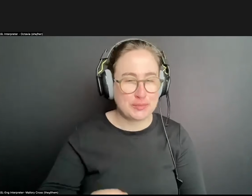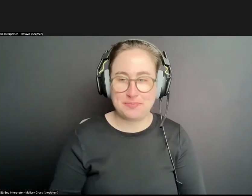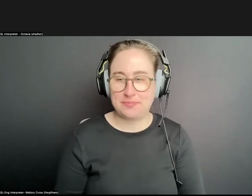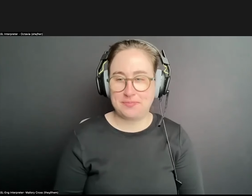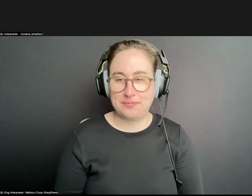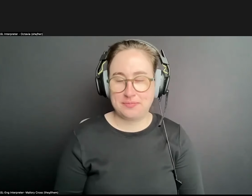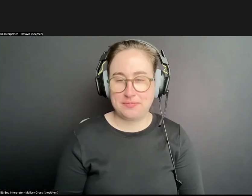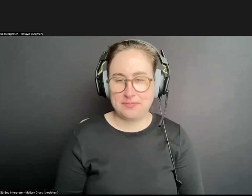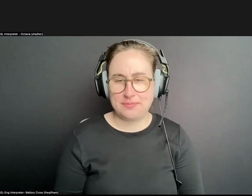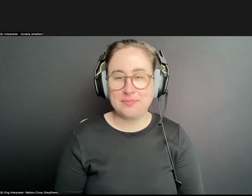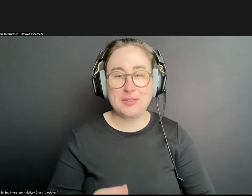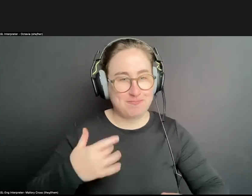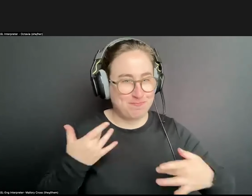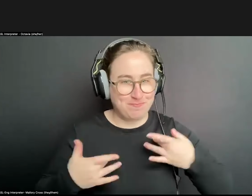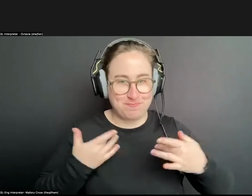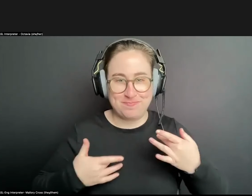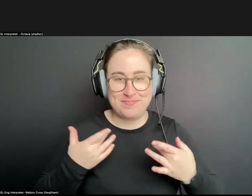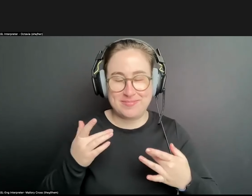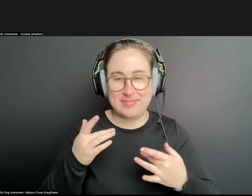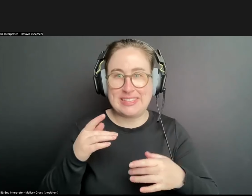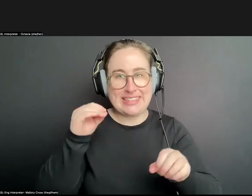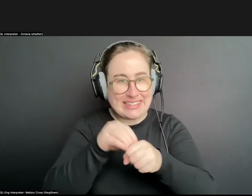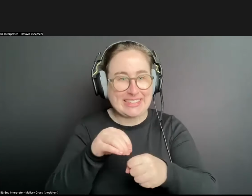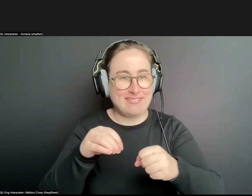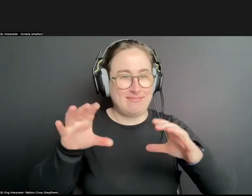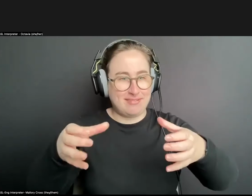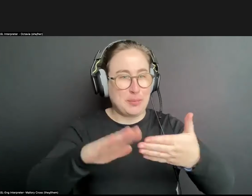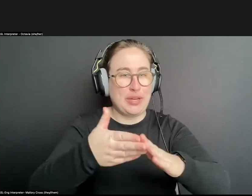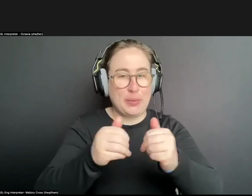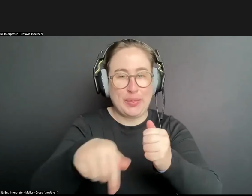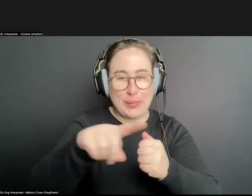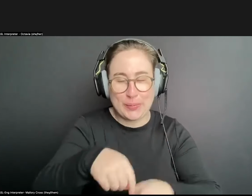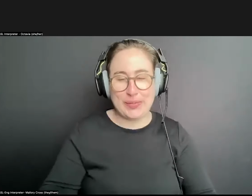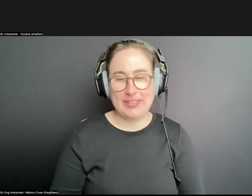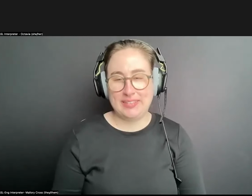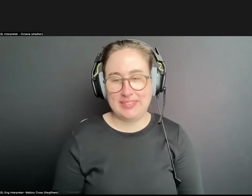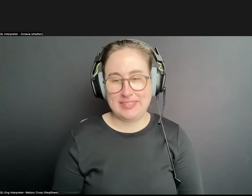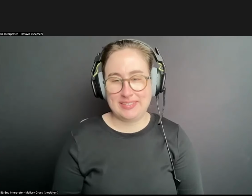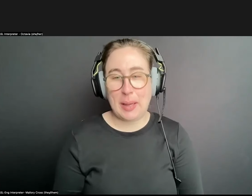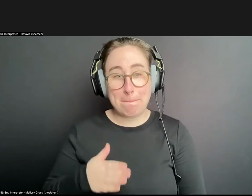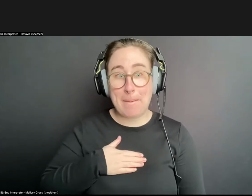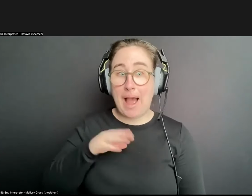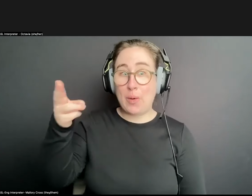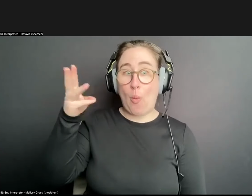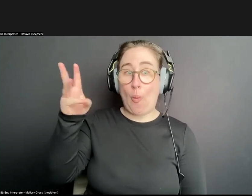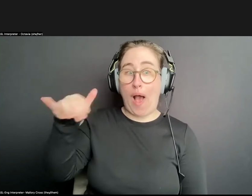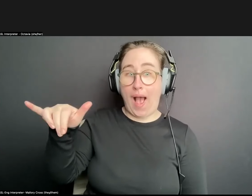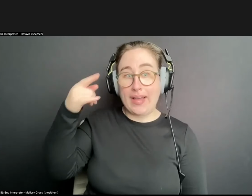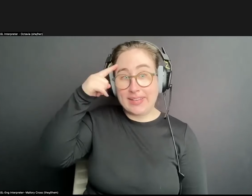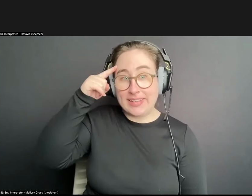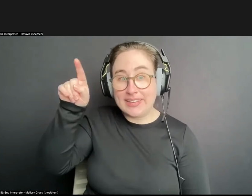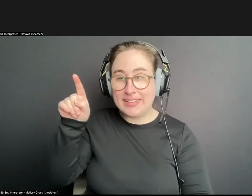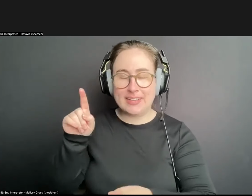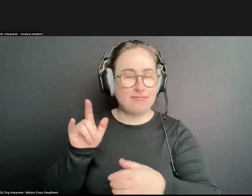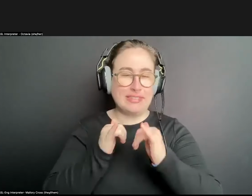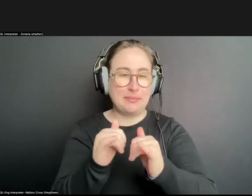I'm extremely excited to be in community with you all, and my whys really resonate with all the whys that have been